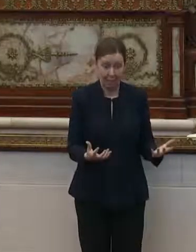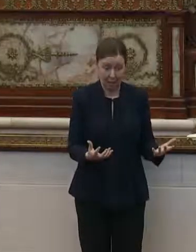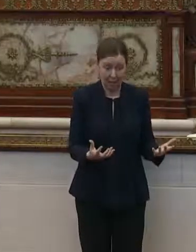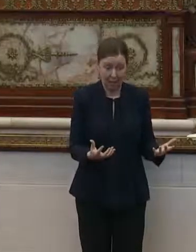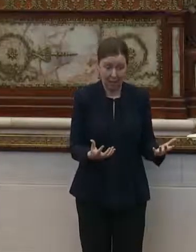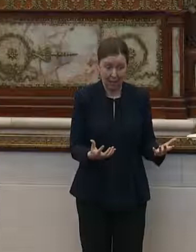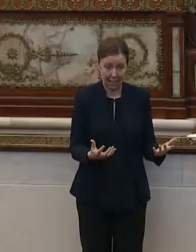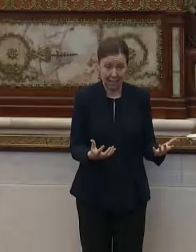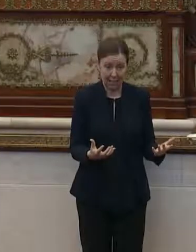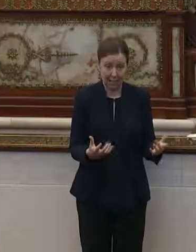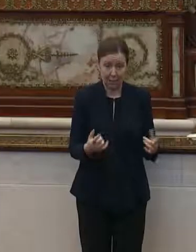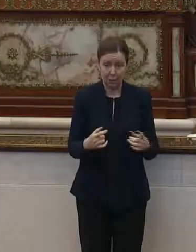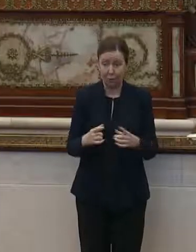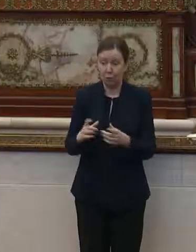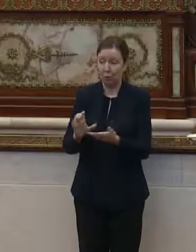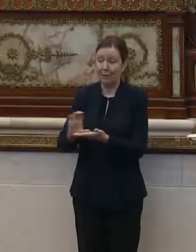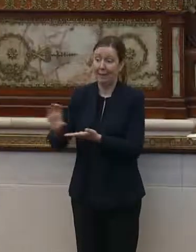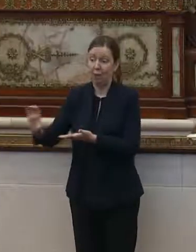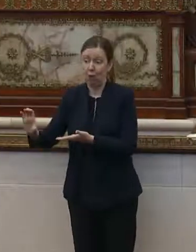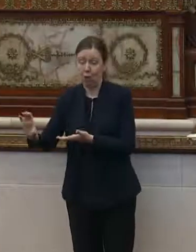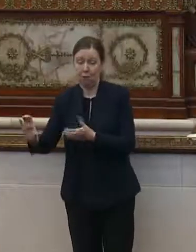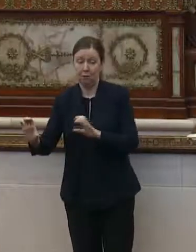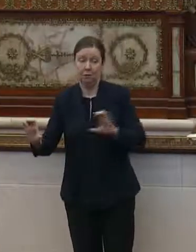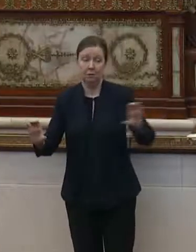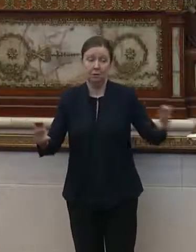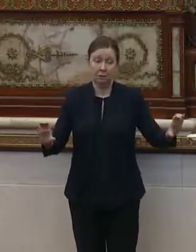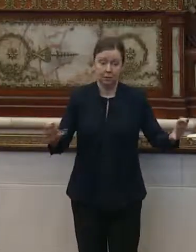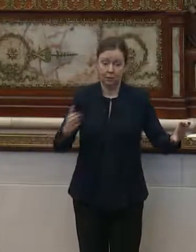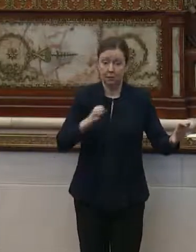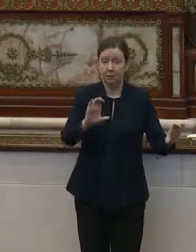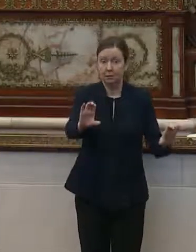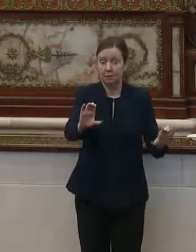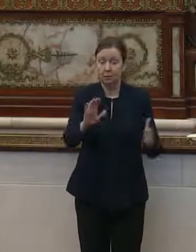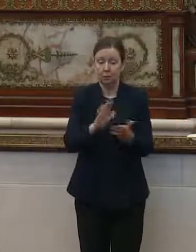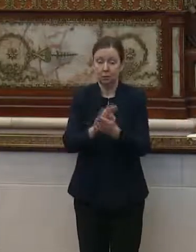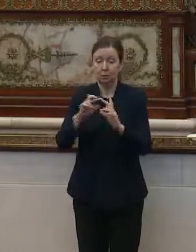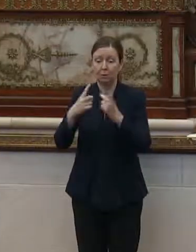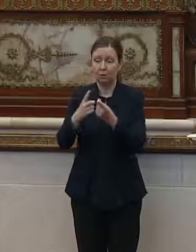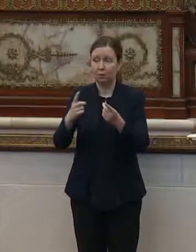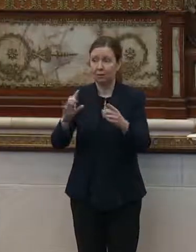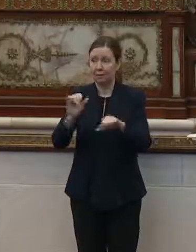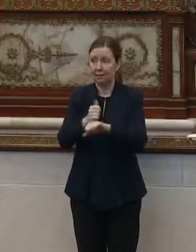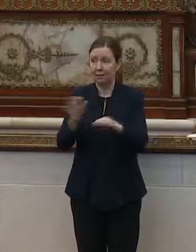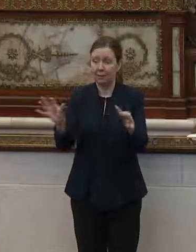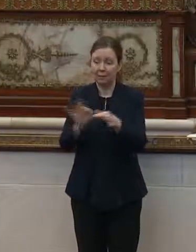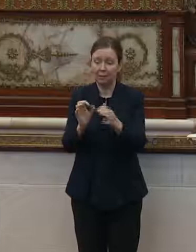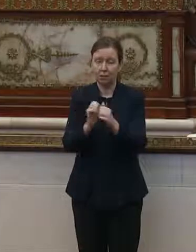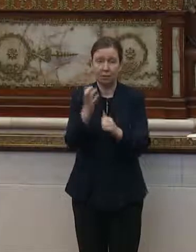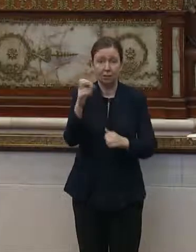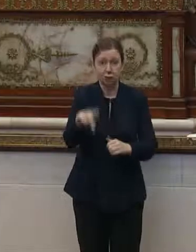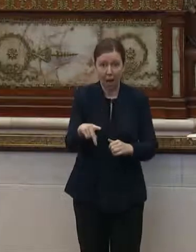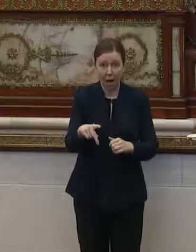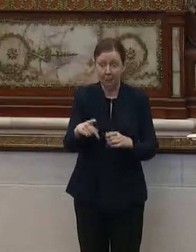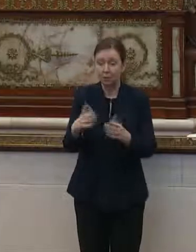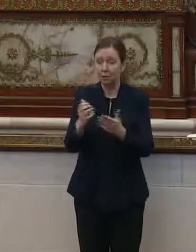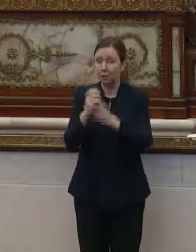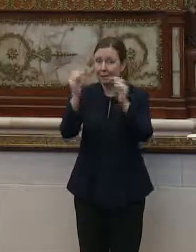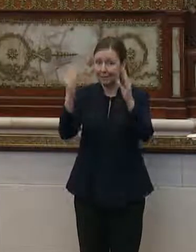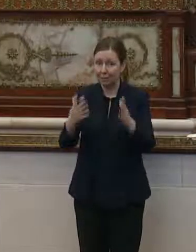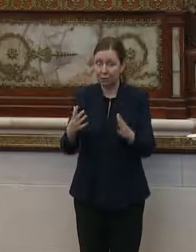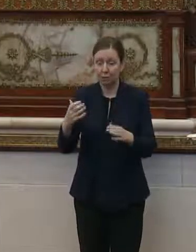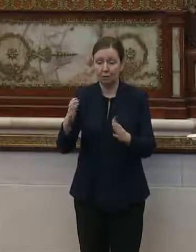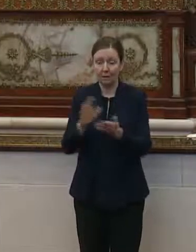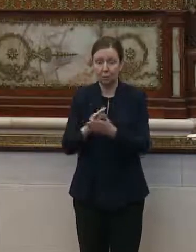this particular site versus the school district who is setting up a relationship with CHOP to get teachers and school personnel